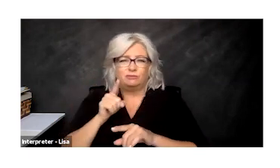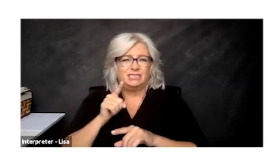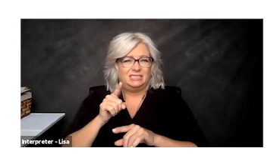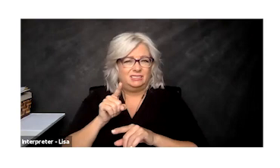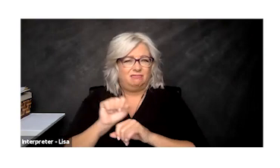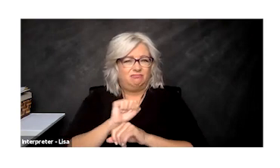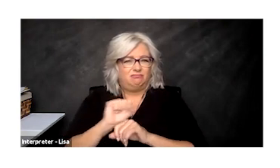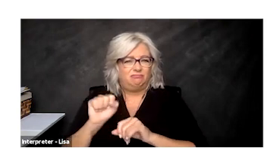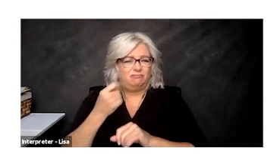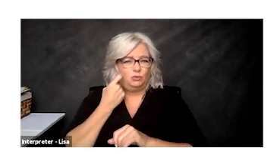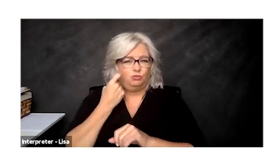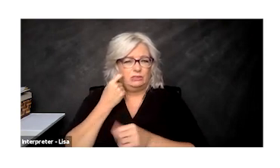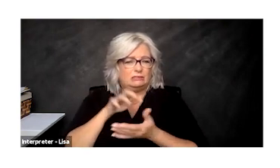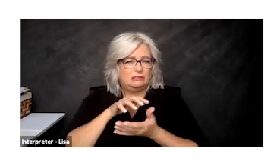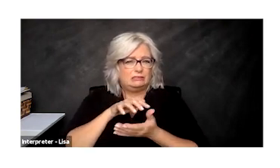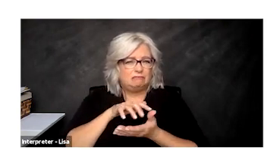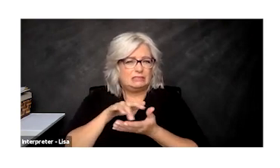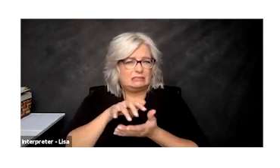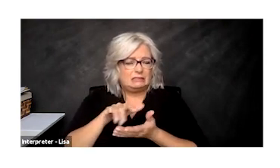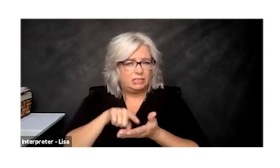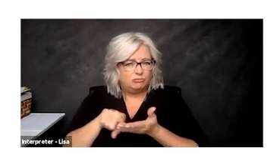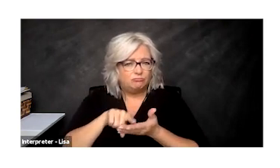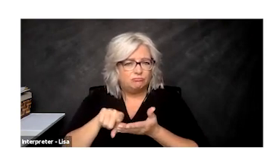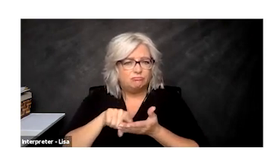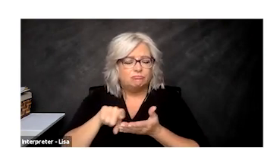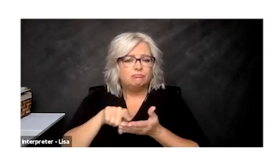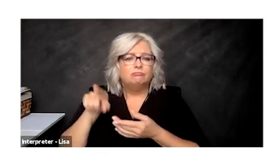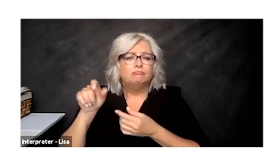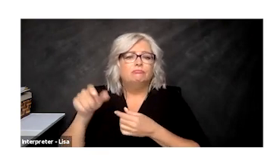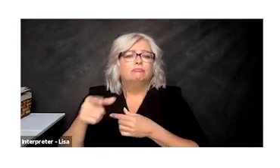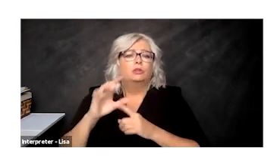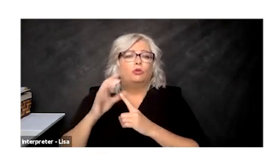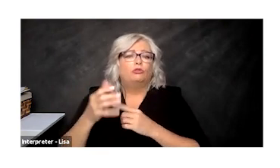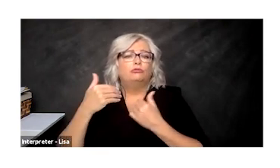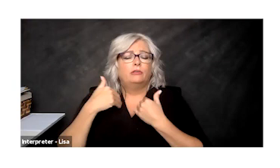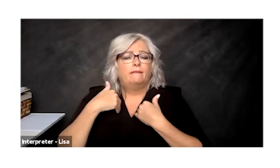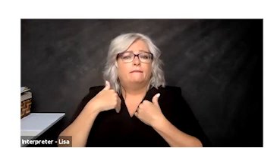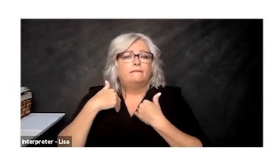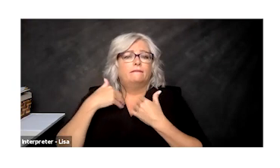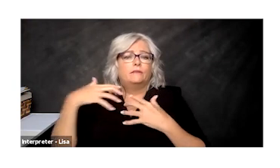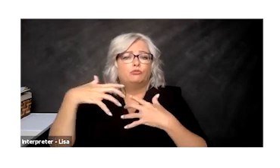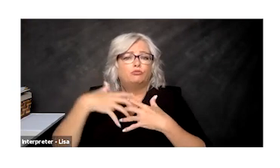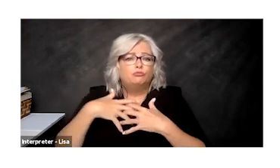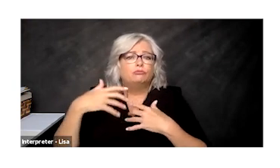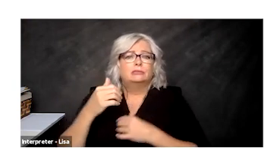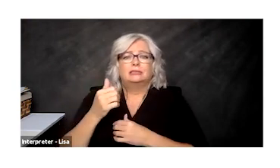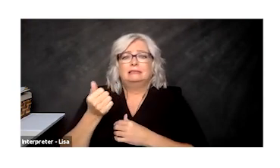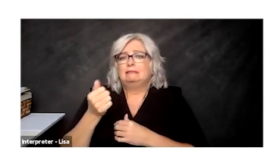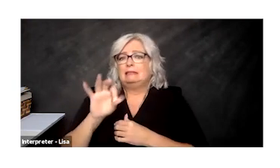recent studies that show that ball culture has roots in the 19th century. amongst enslaved people.